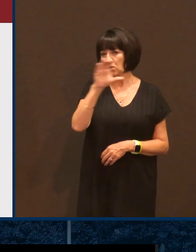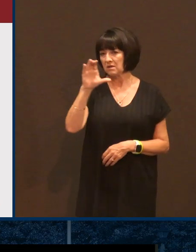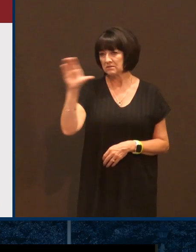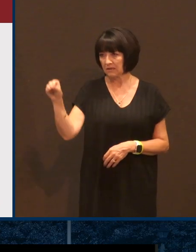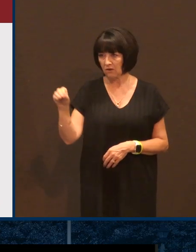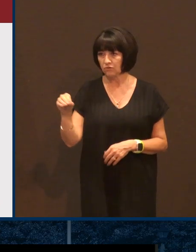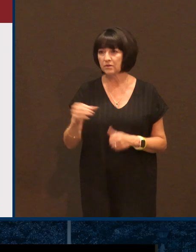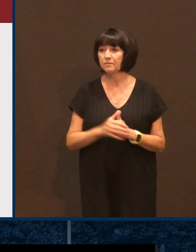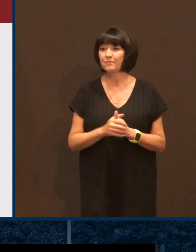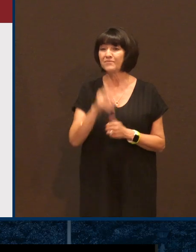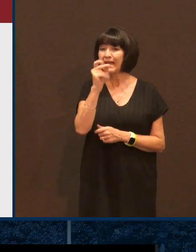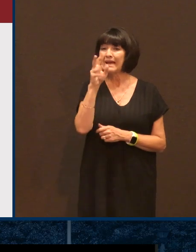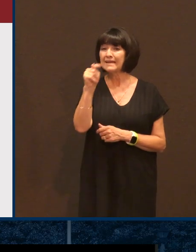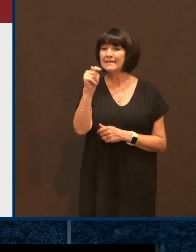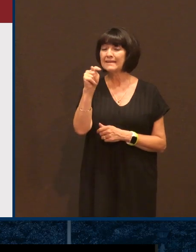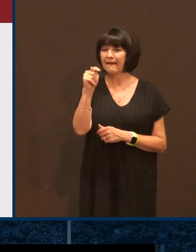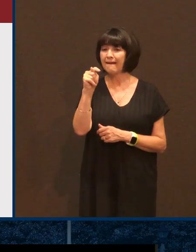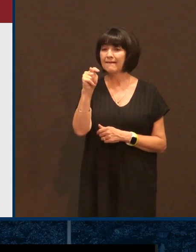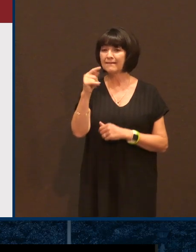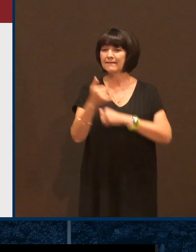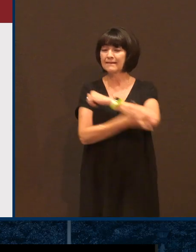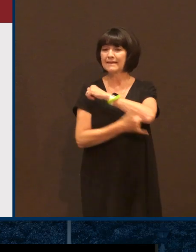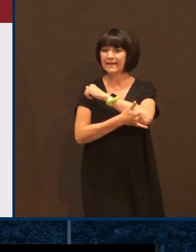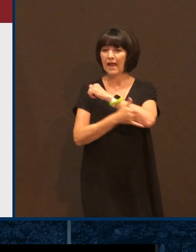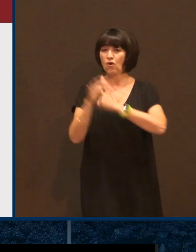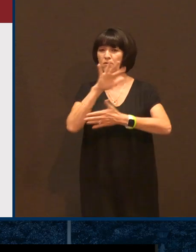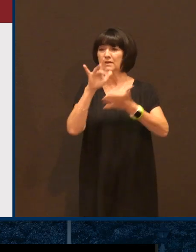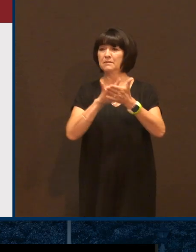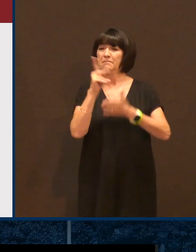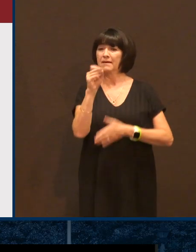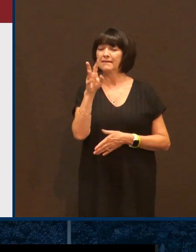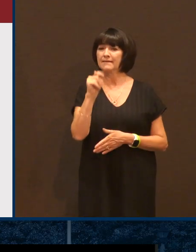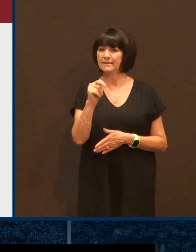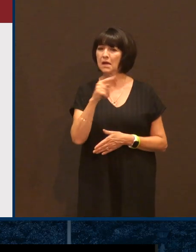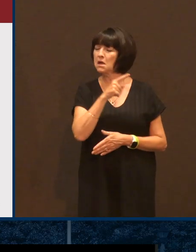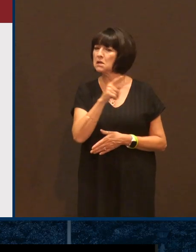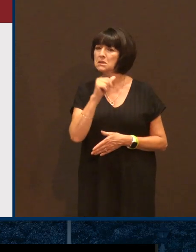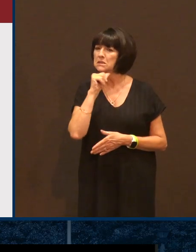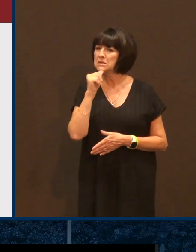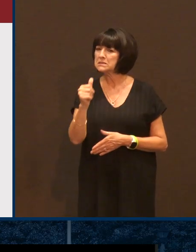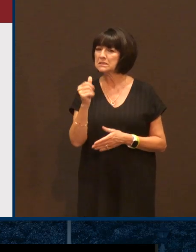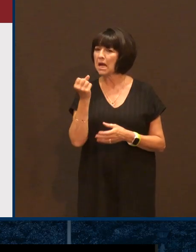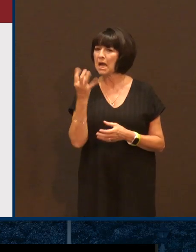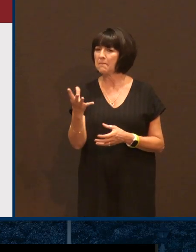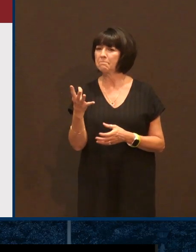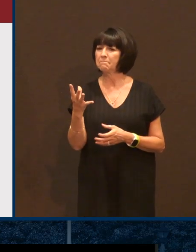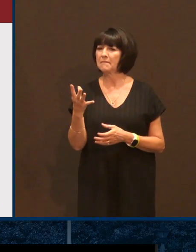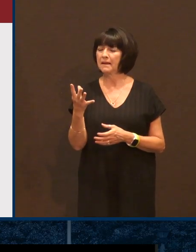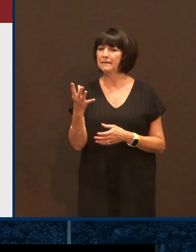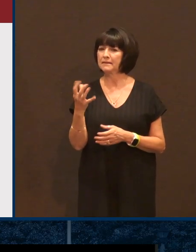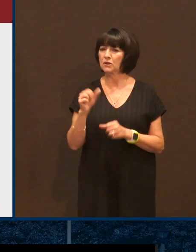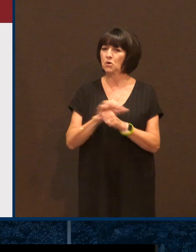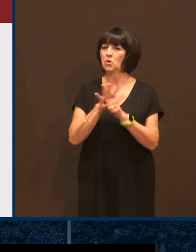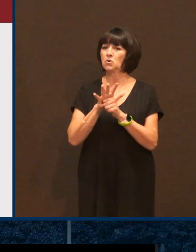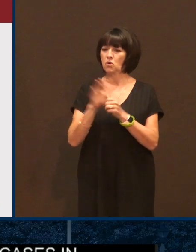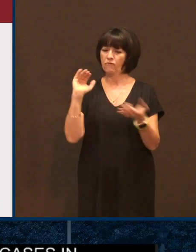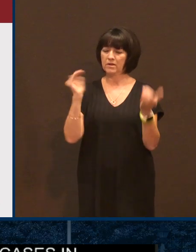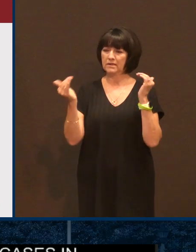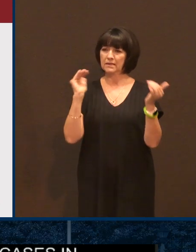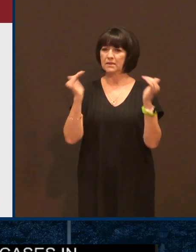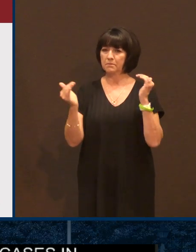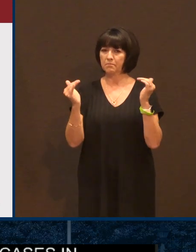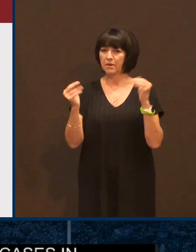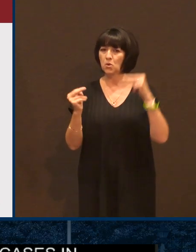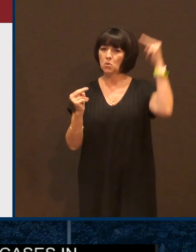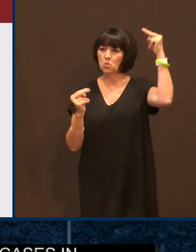but they light up a little bit on the map in terms of having percent positive a little bit above 5%,